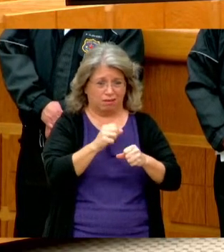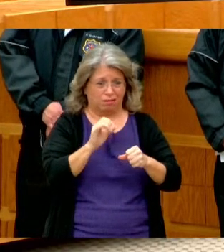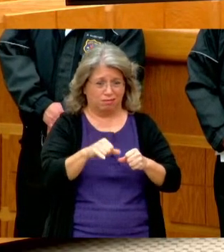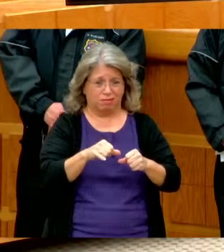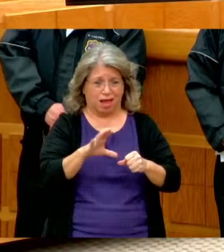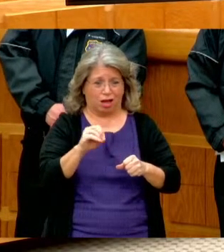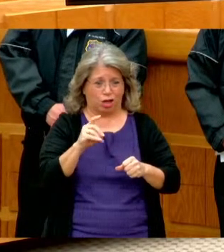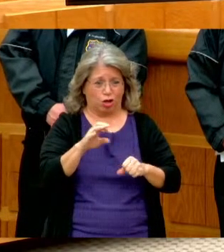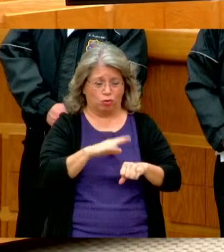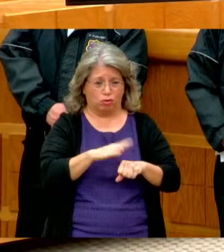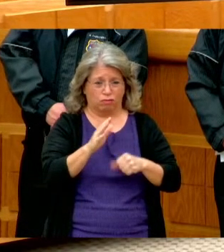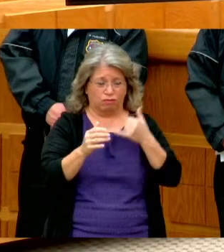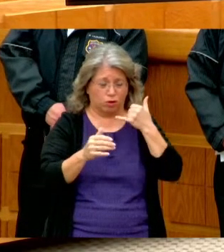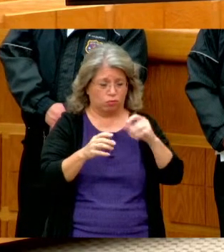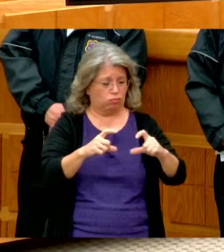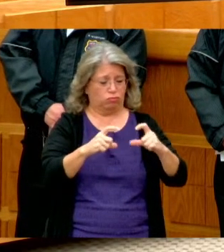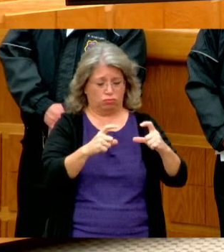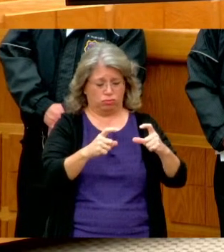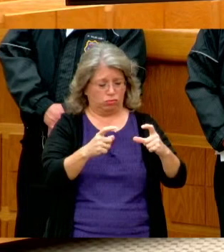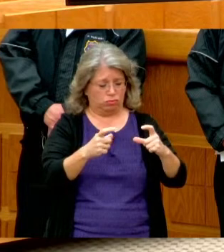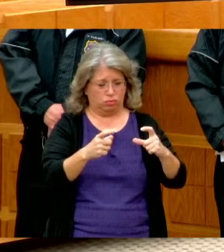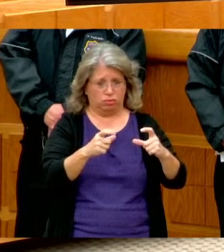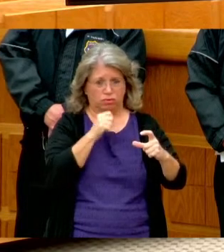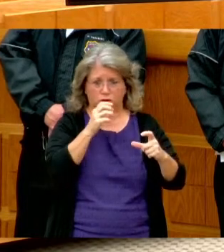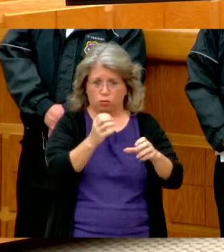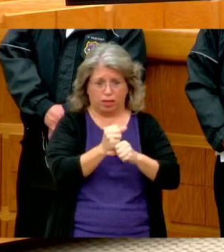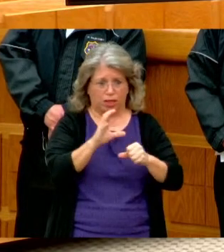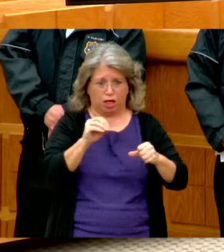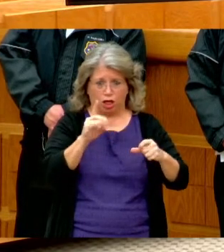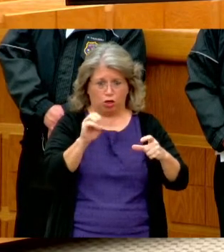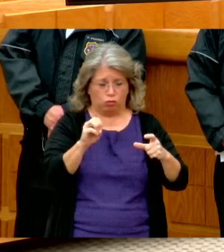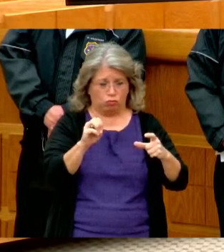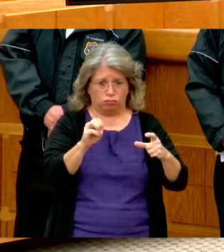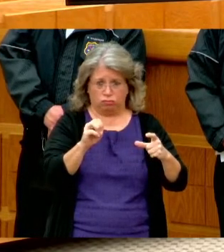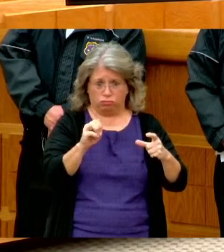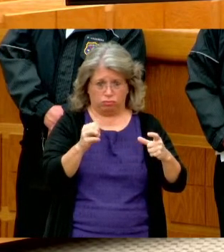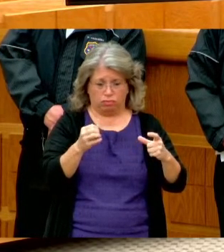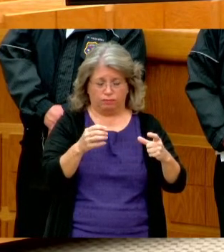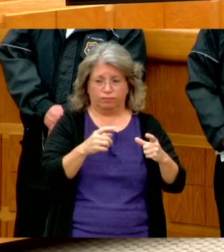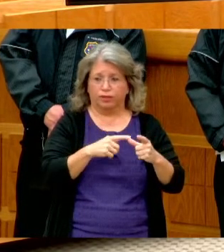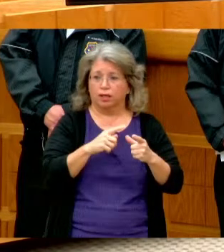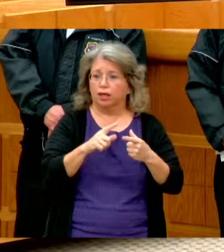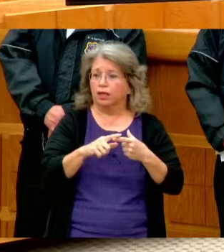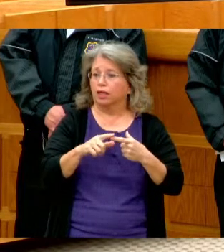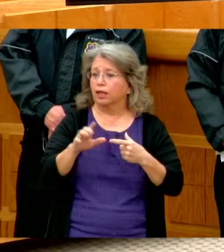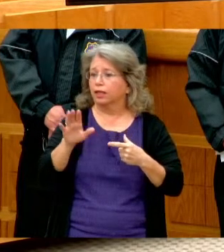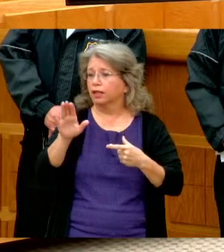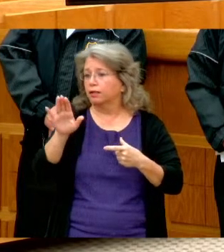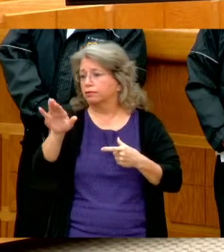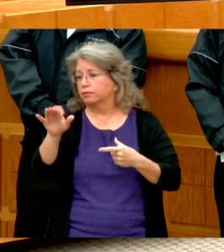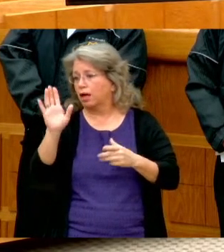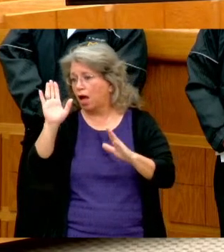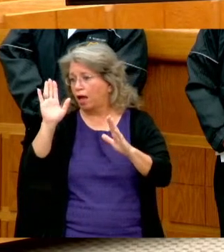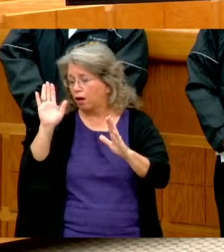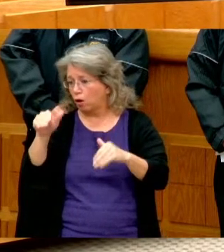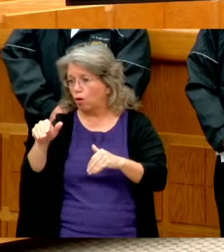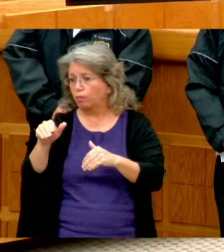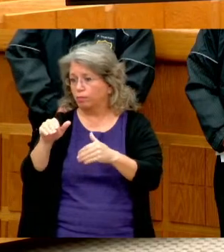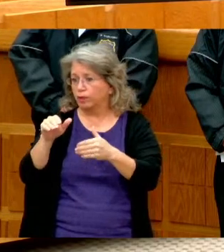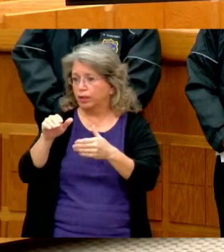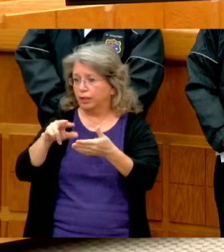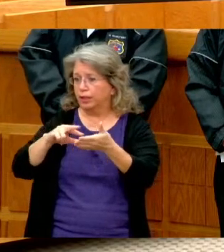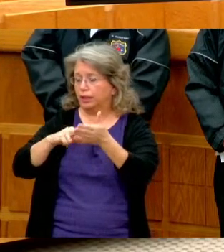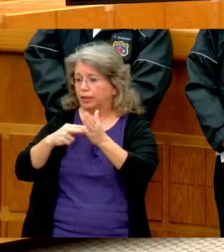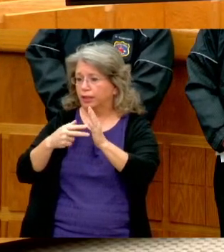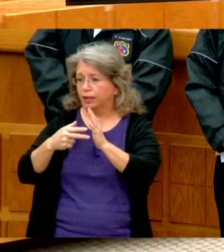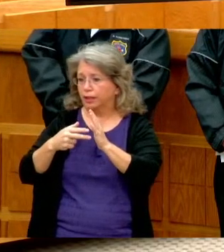end of the registration, then again, Peter Collins, I'm hoping it says that there are no more, it's going to